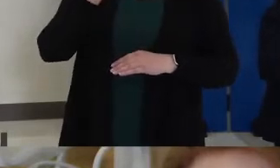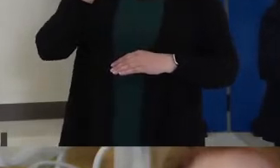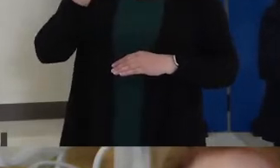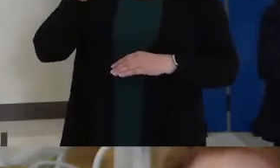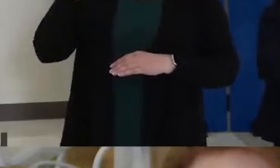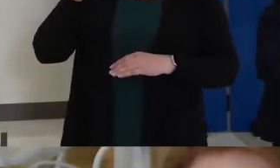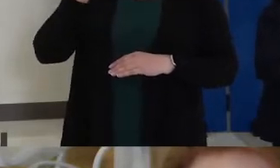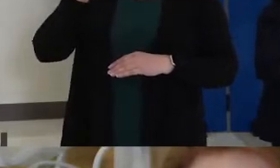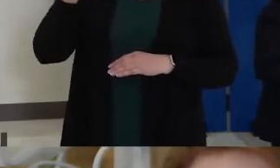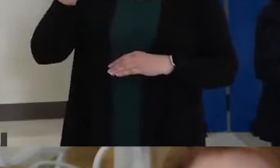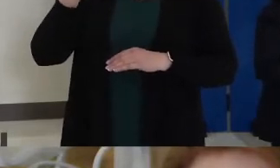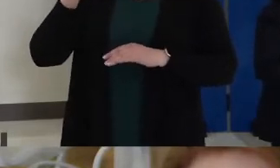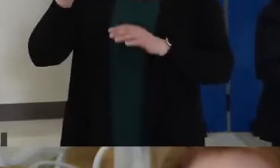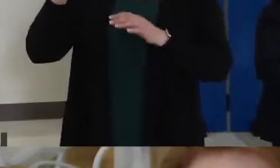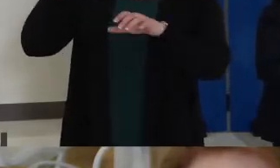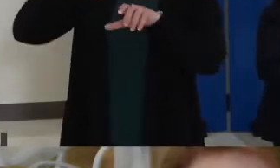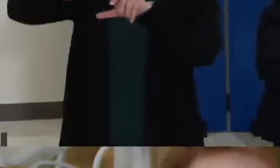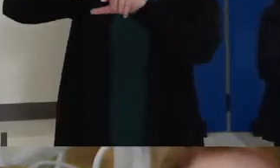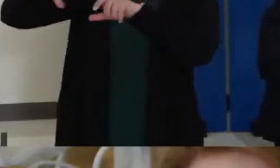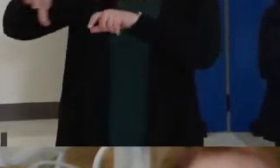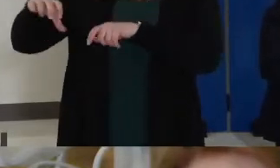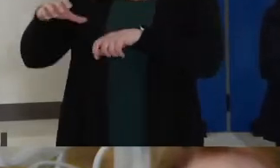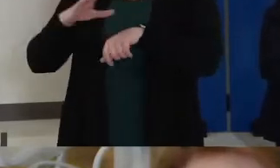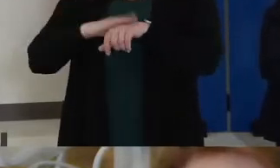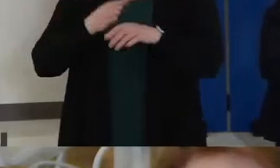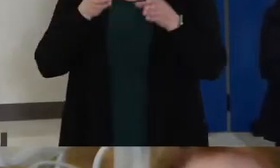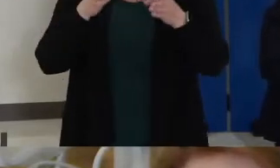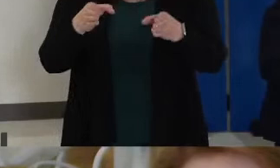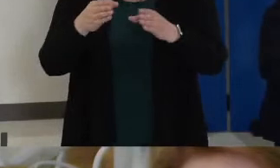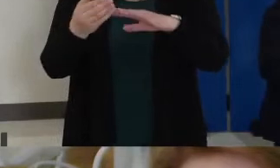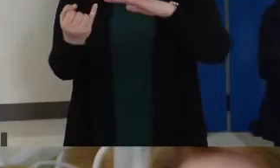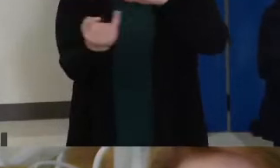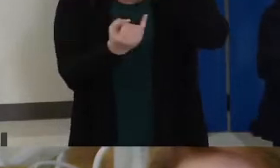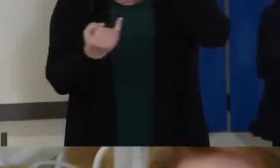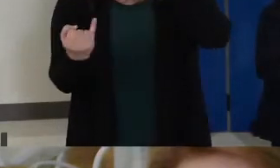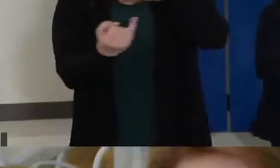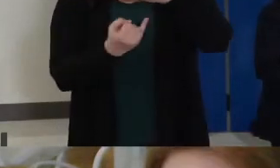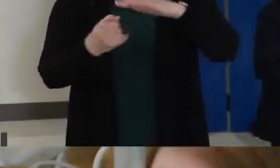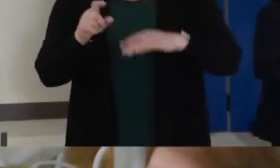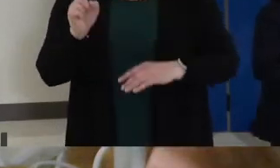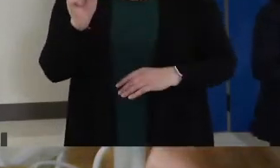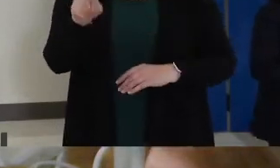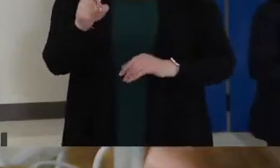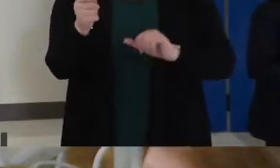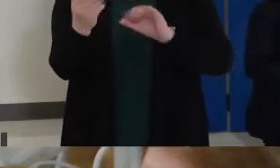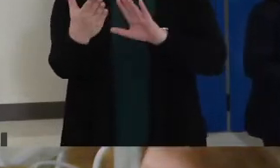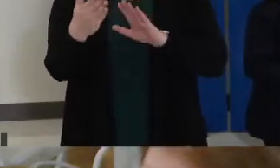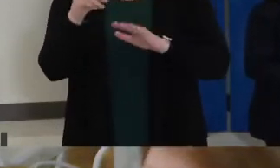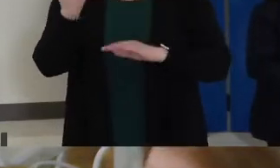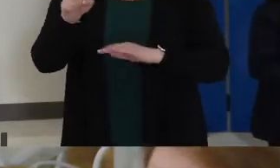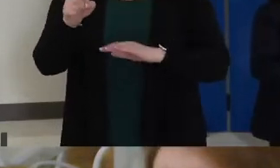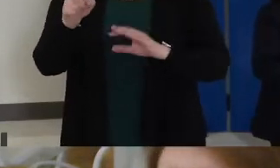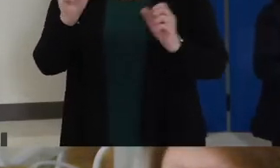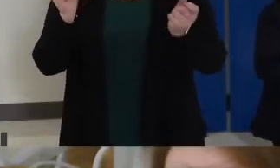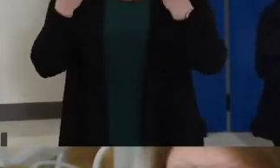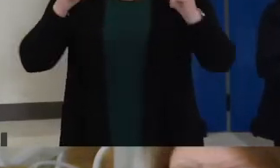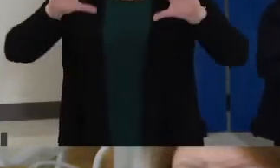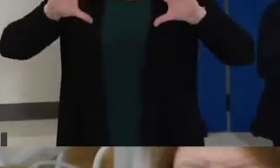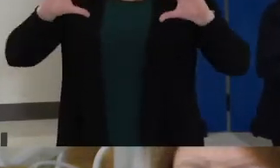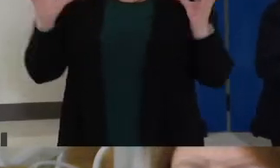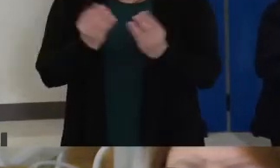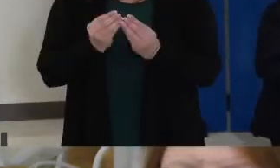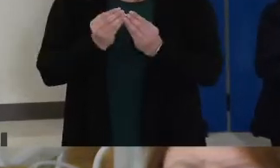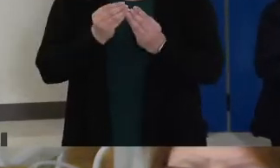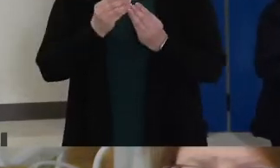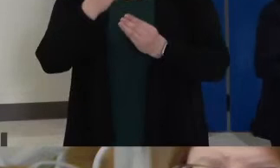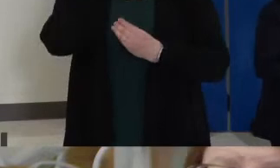on the streets, obviously, as well, in isolation. We have to address and come to grips with the reality of mental